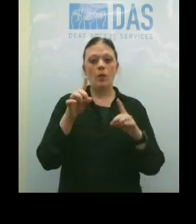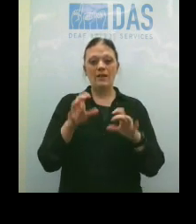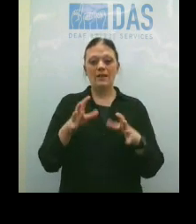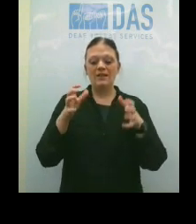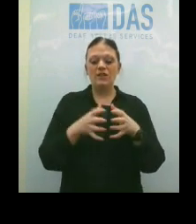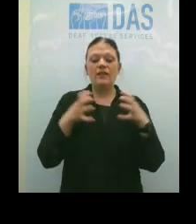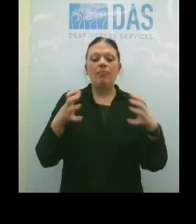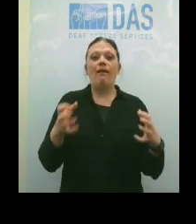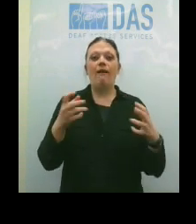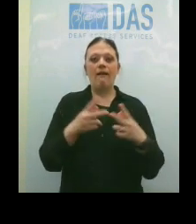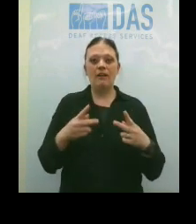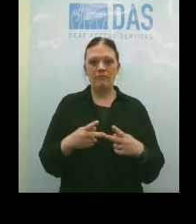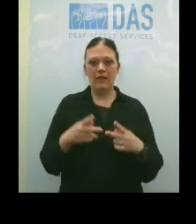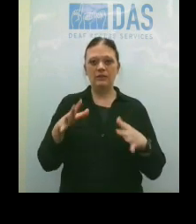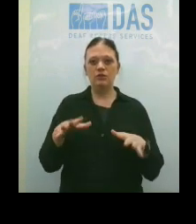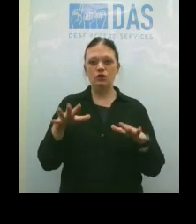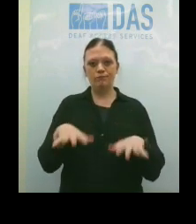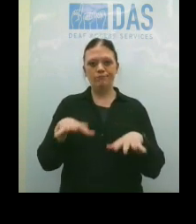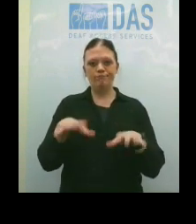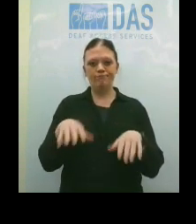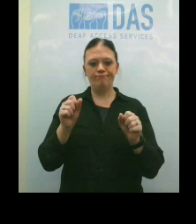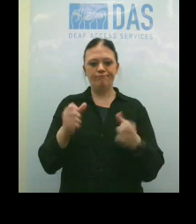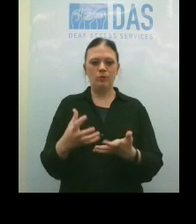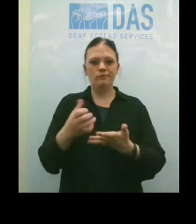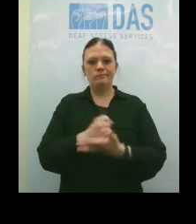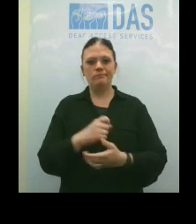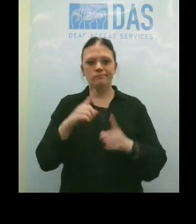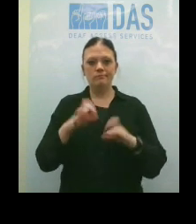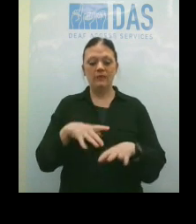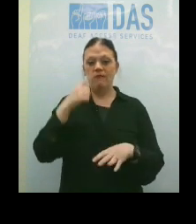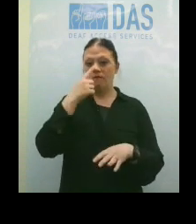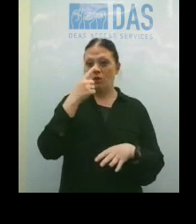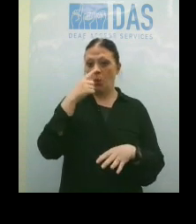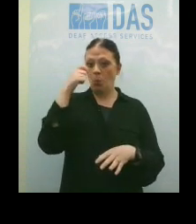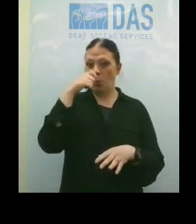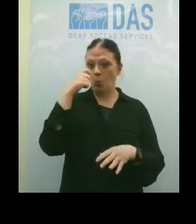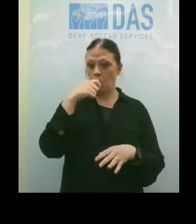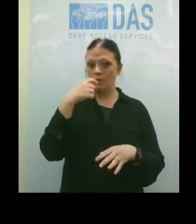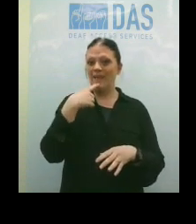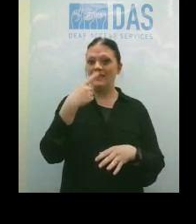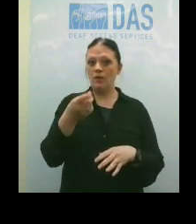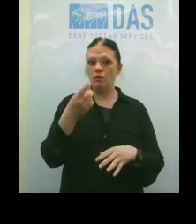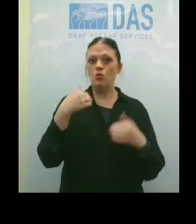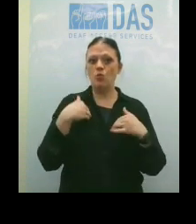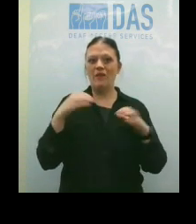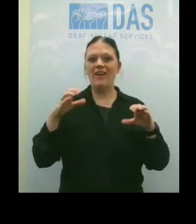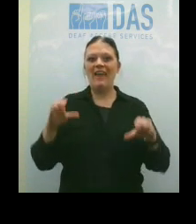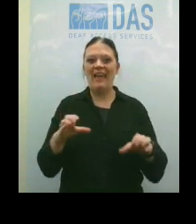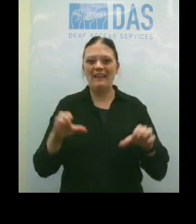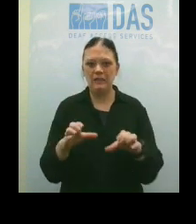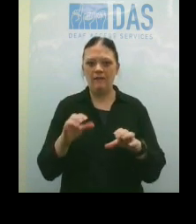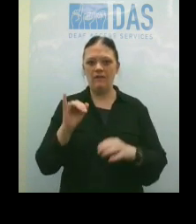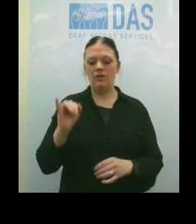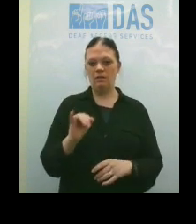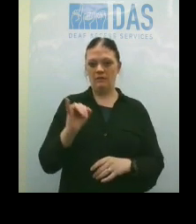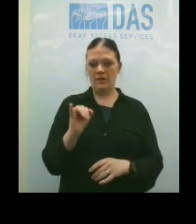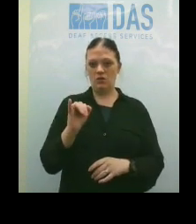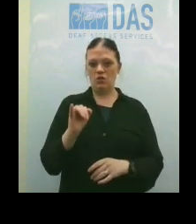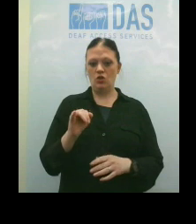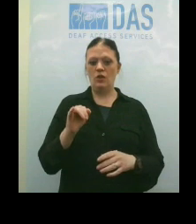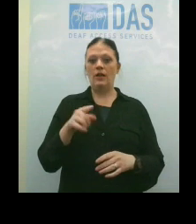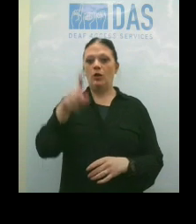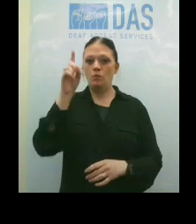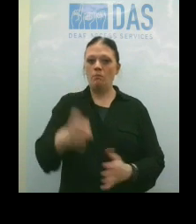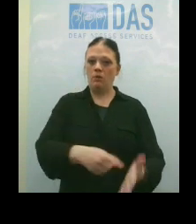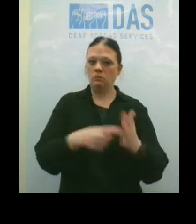of places to get testing right now for the nose swab, which is telling you that you have an active infection and that you need to be isolated